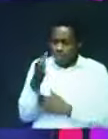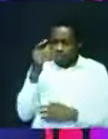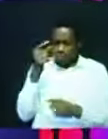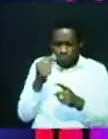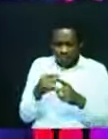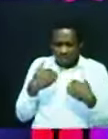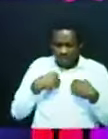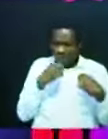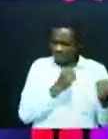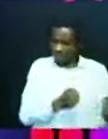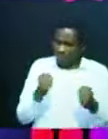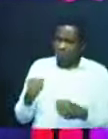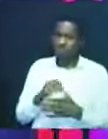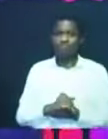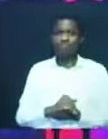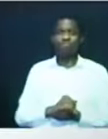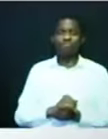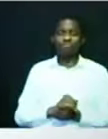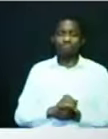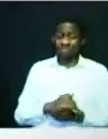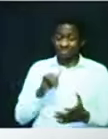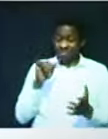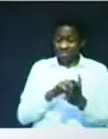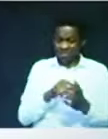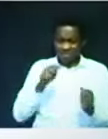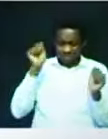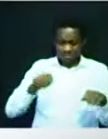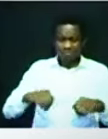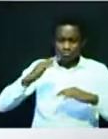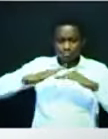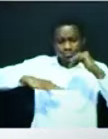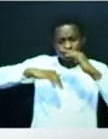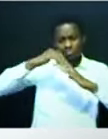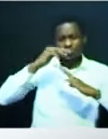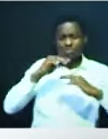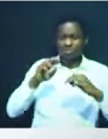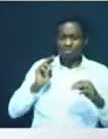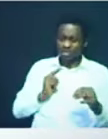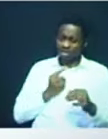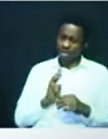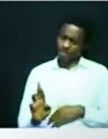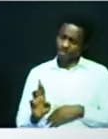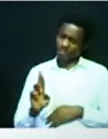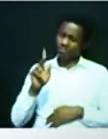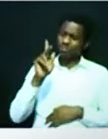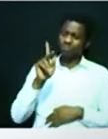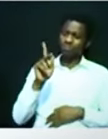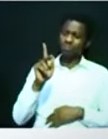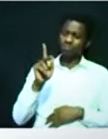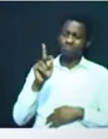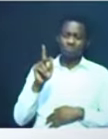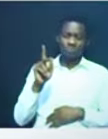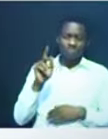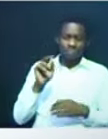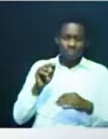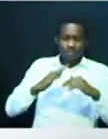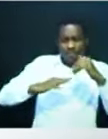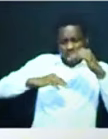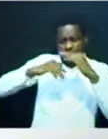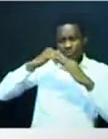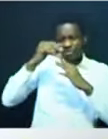holds. It is able to build us up. It builds us